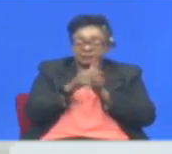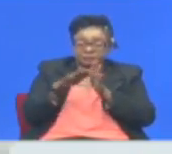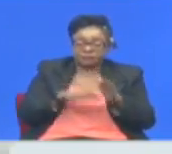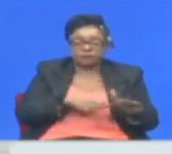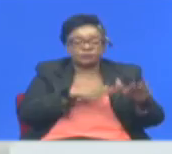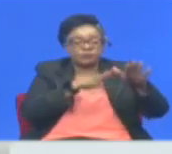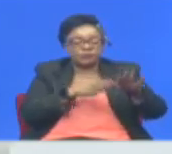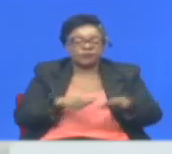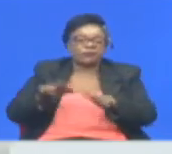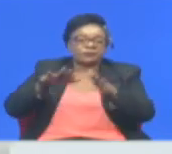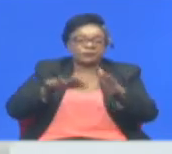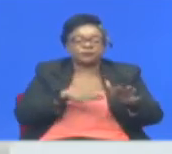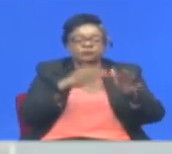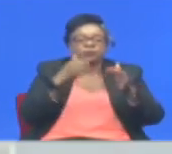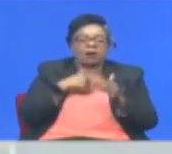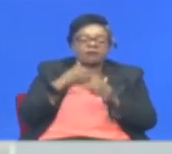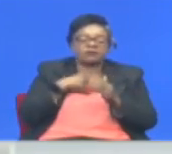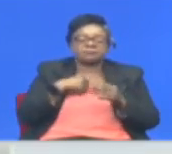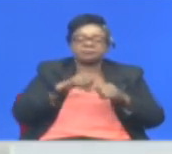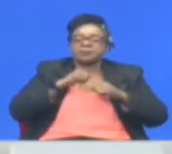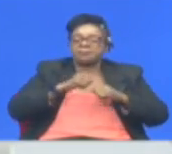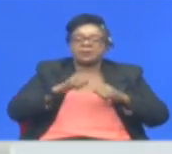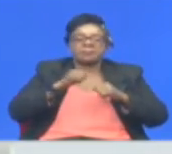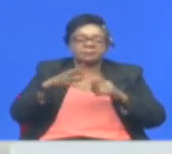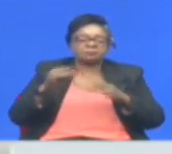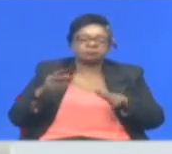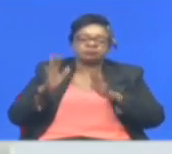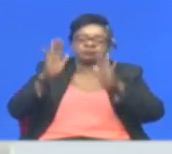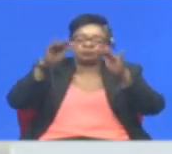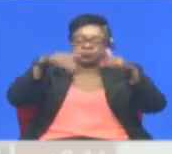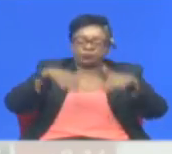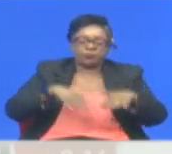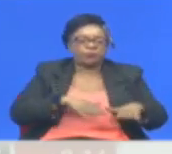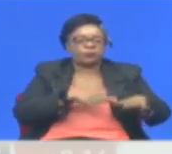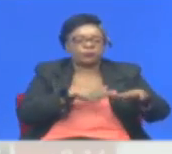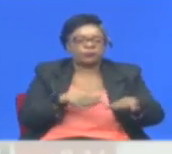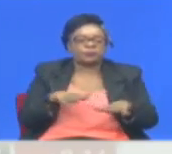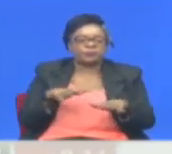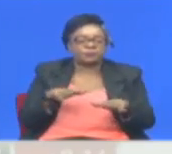disciplines such as super giants and downhill racing.